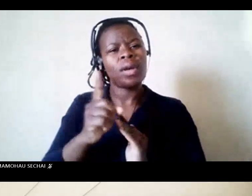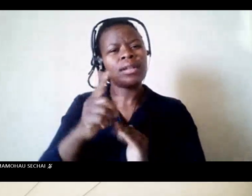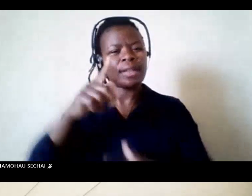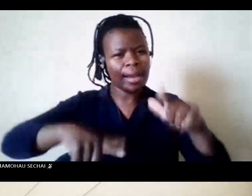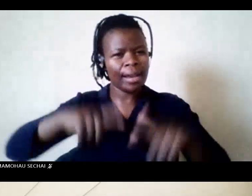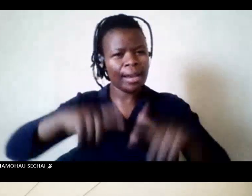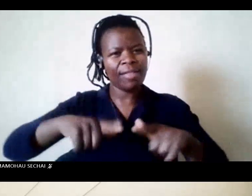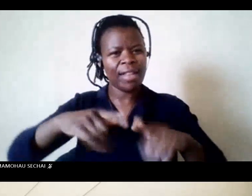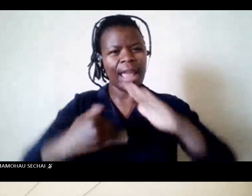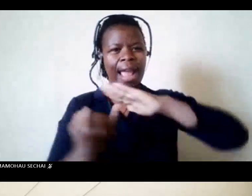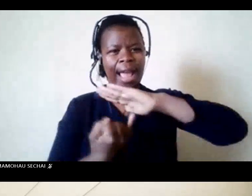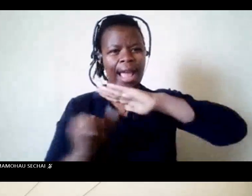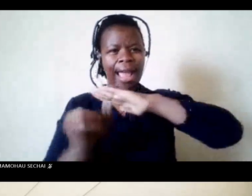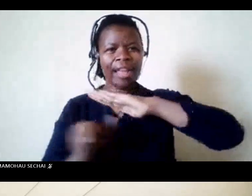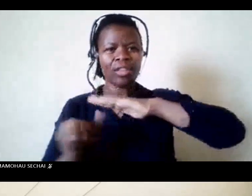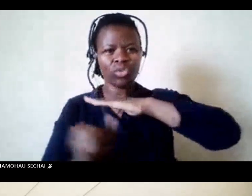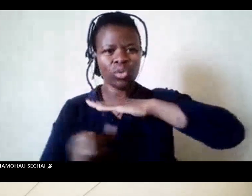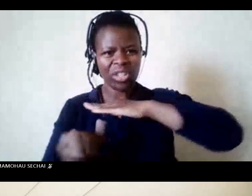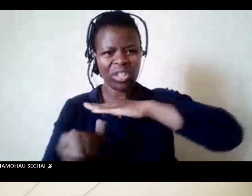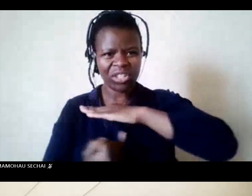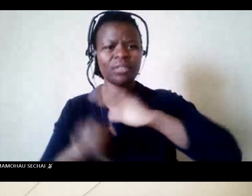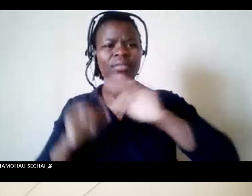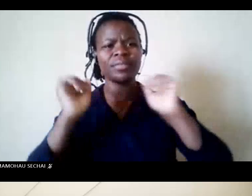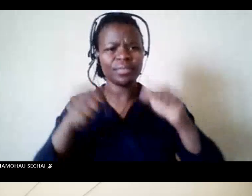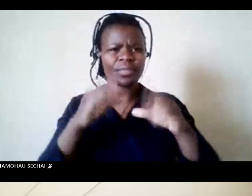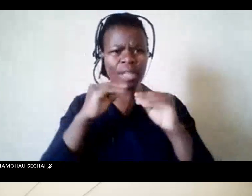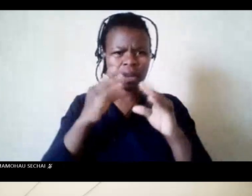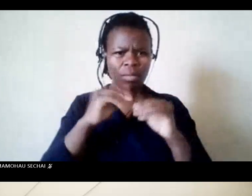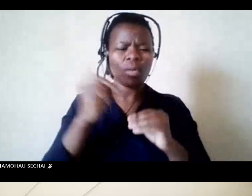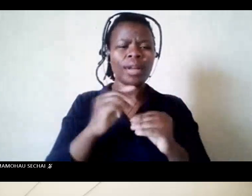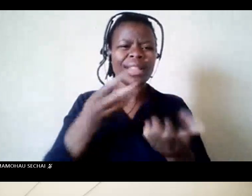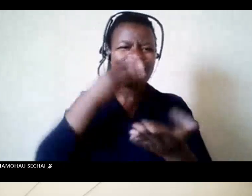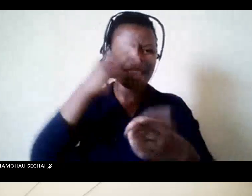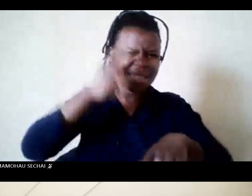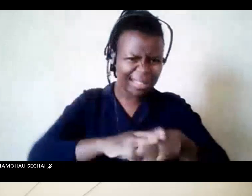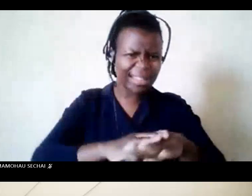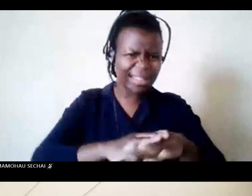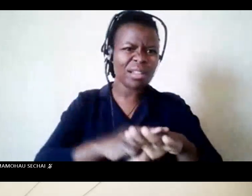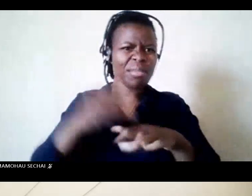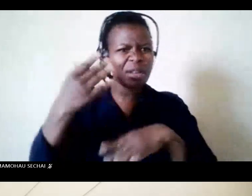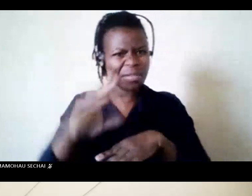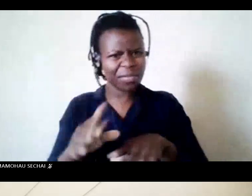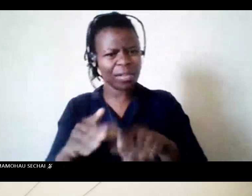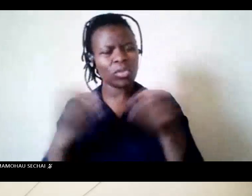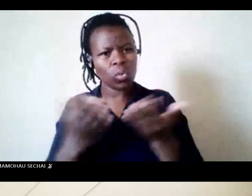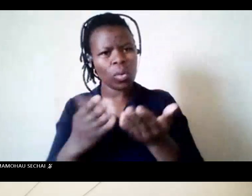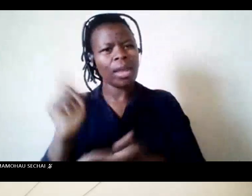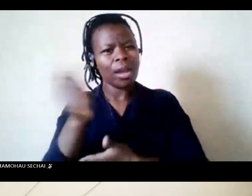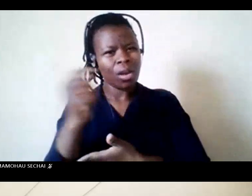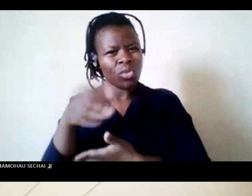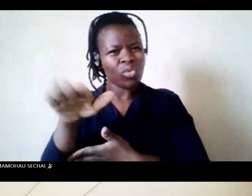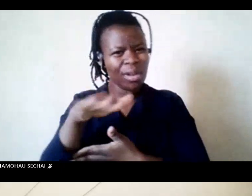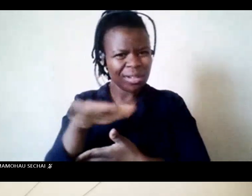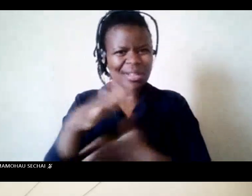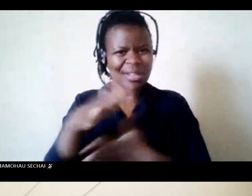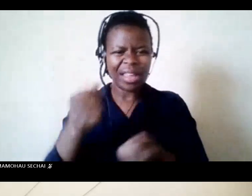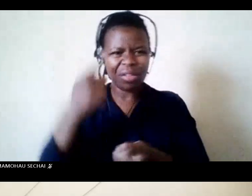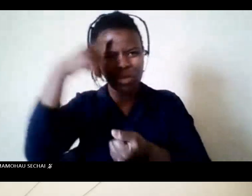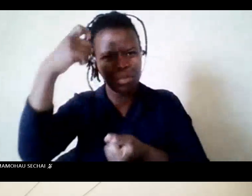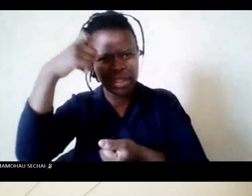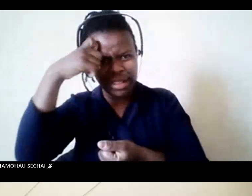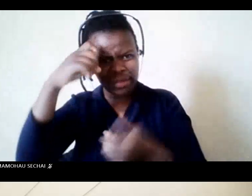cases. I mean, we were talking about the stigma, but you're highlighting it a lot. So in the rural areas, there's a lot of beliefs that are available, that